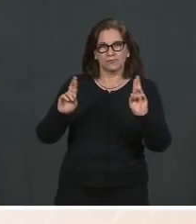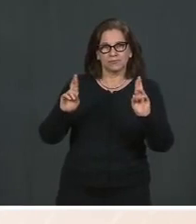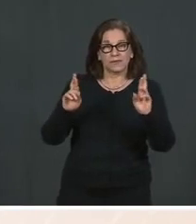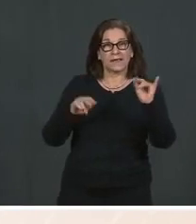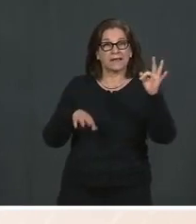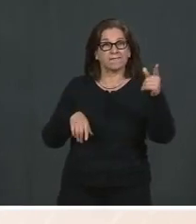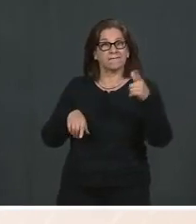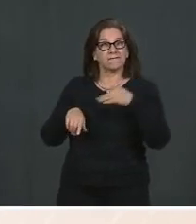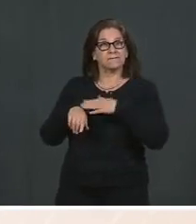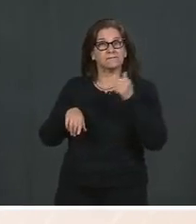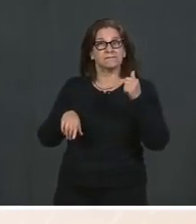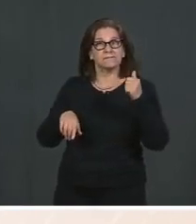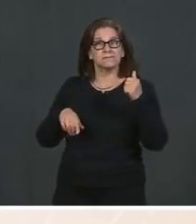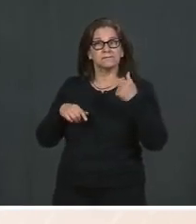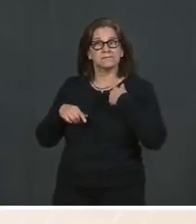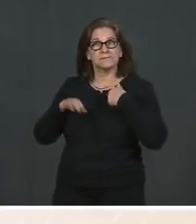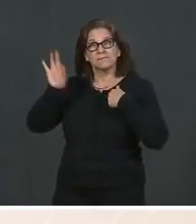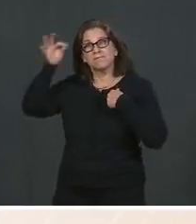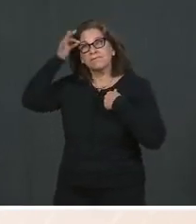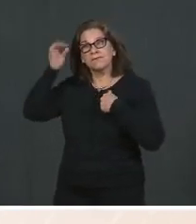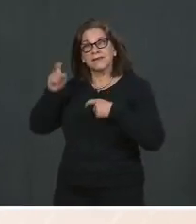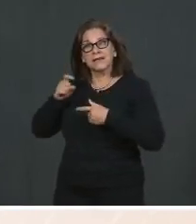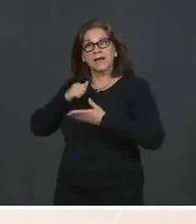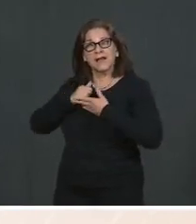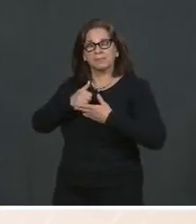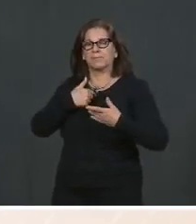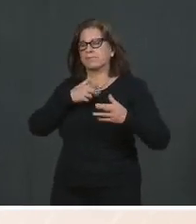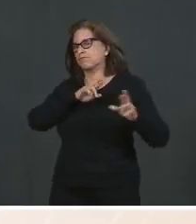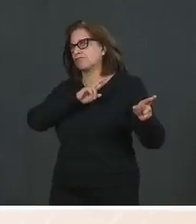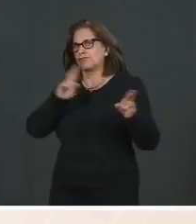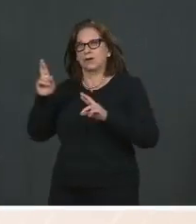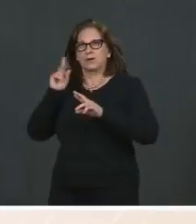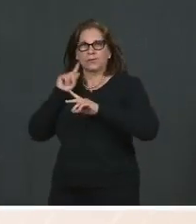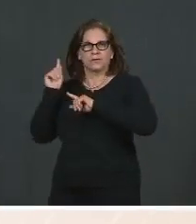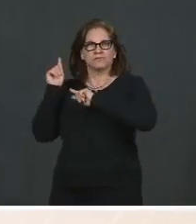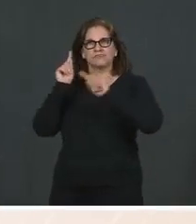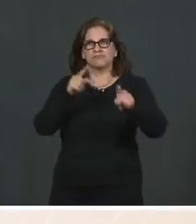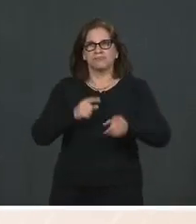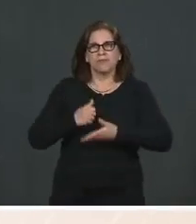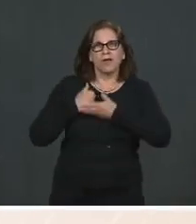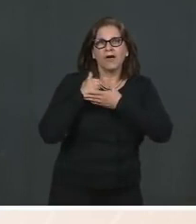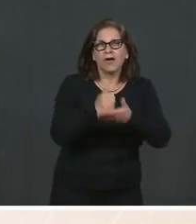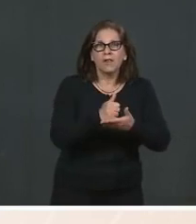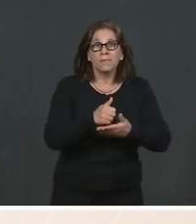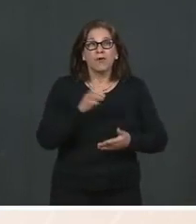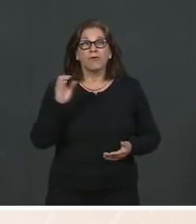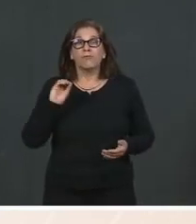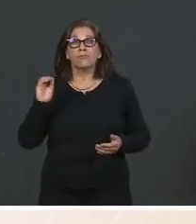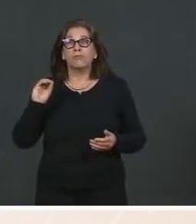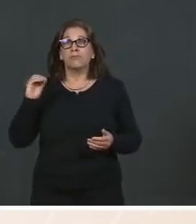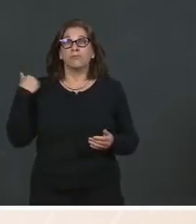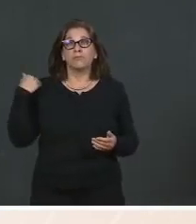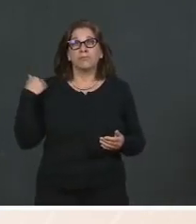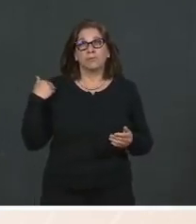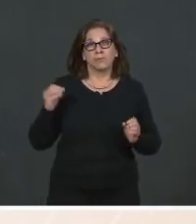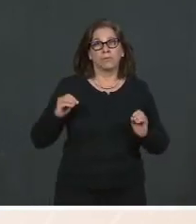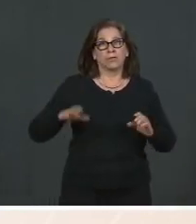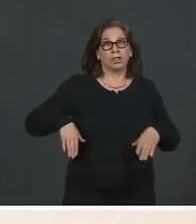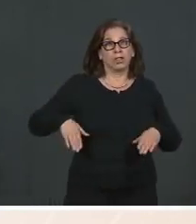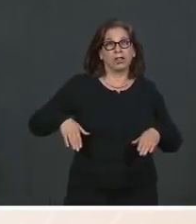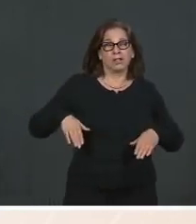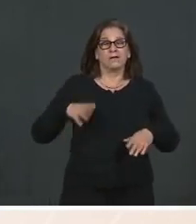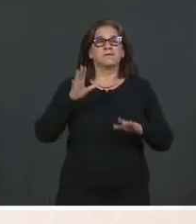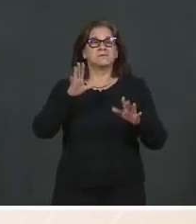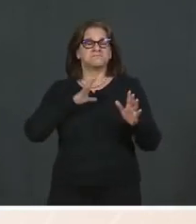assistance be requested or required. At this time, no requests for federal assistance have come in. The National Weather Service reports